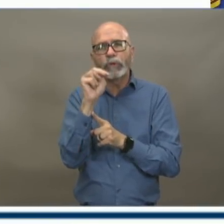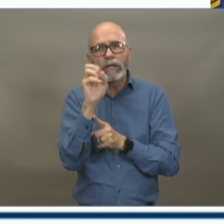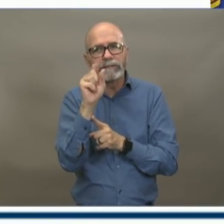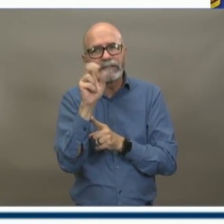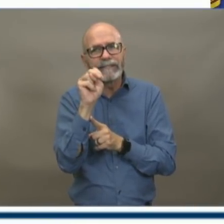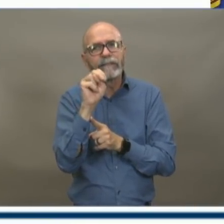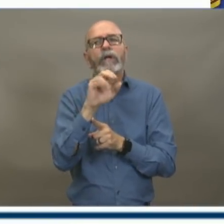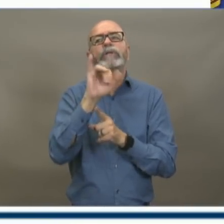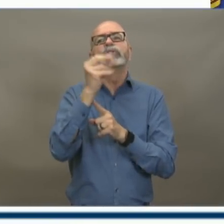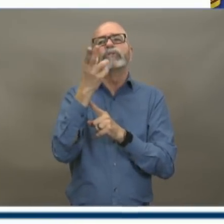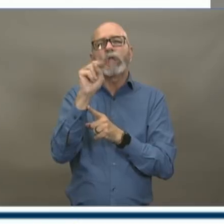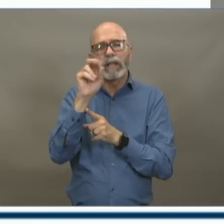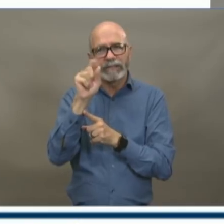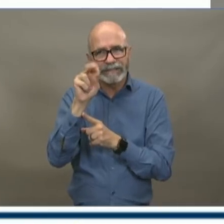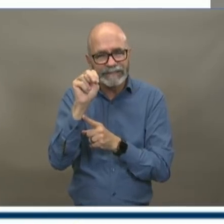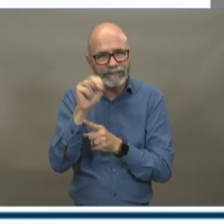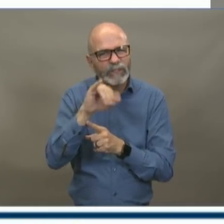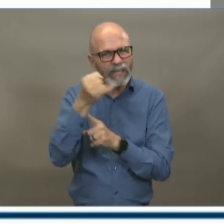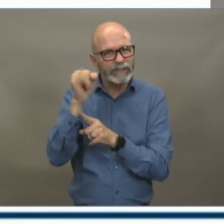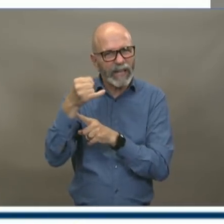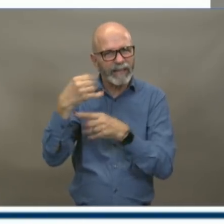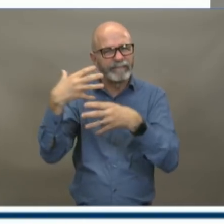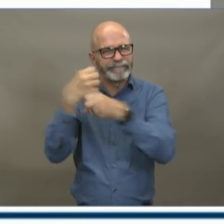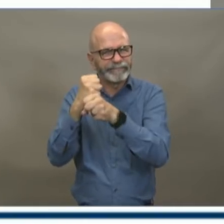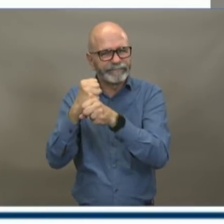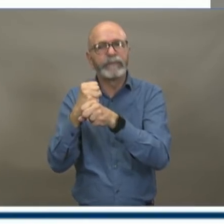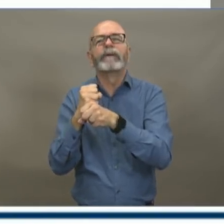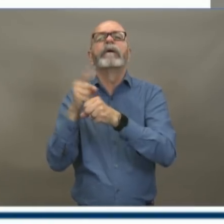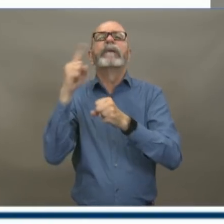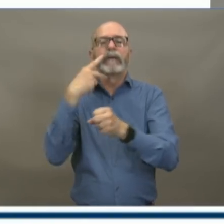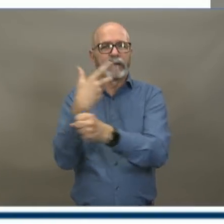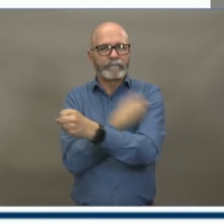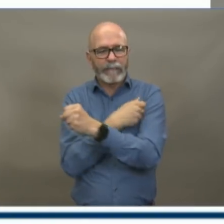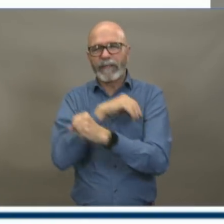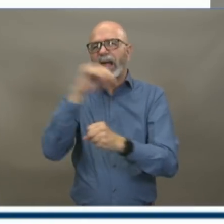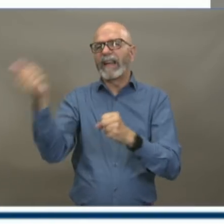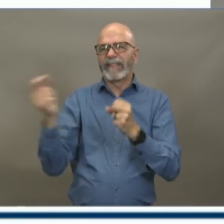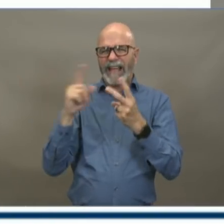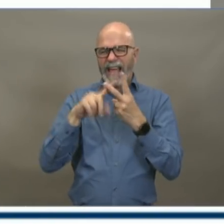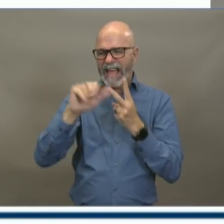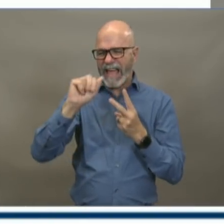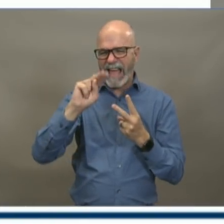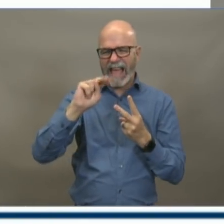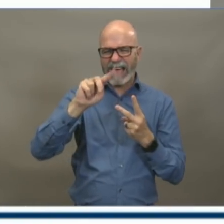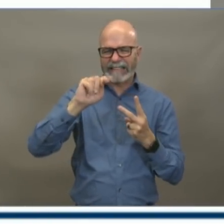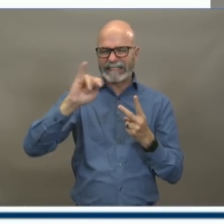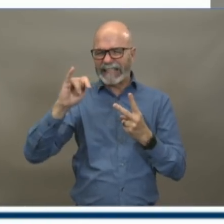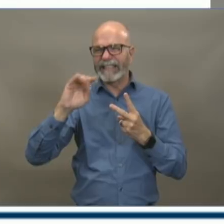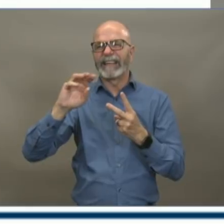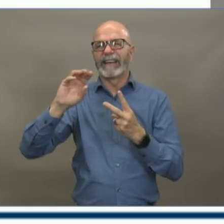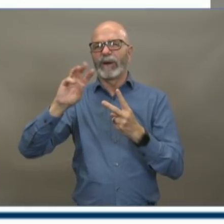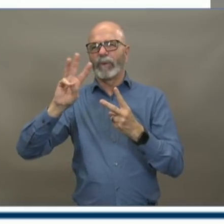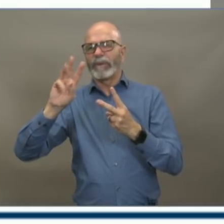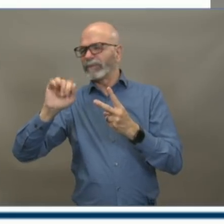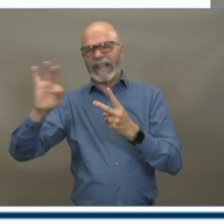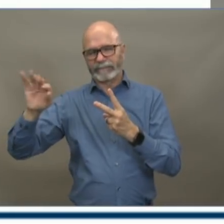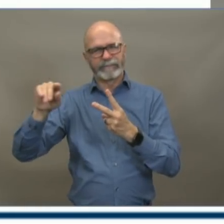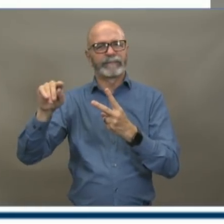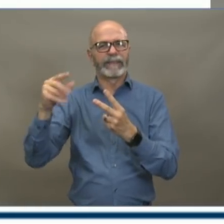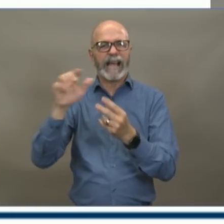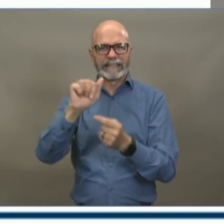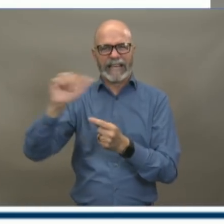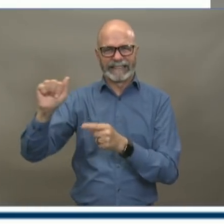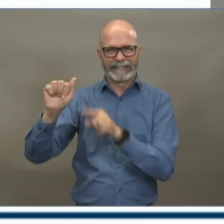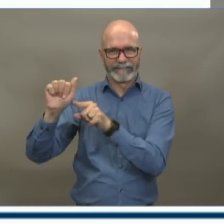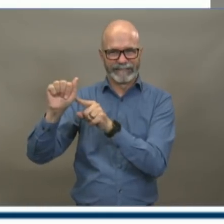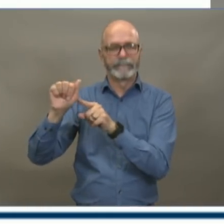not. That's data that comes from the companies presented to Health Canada. We don't get updates of that at my FPT tables until it's